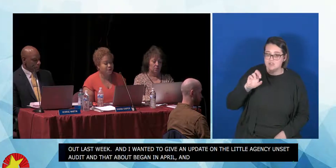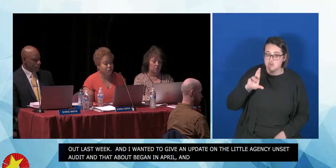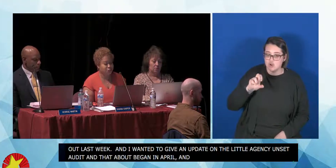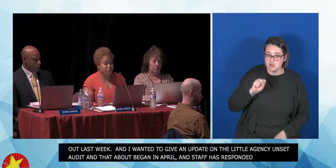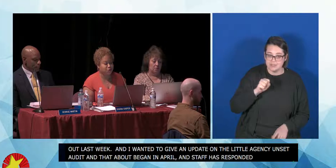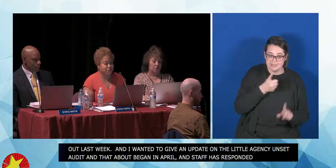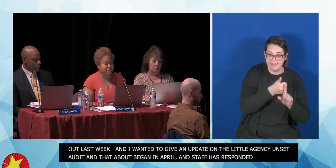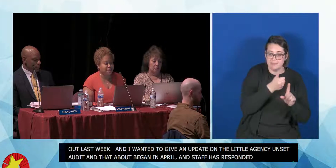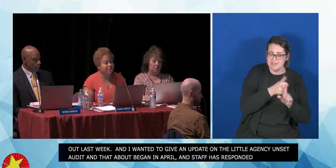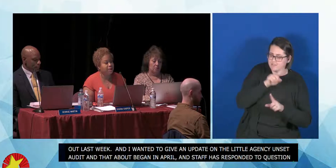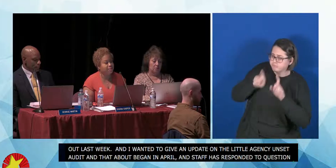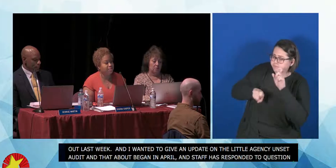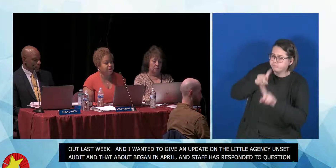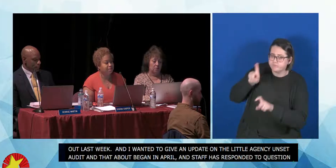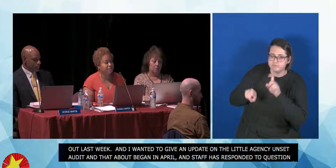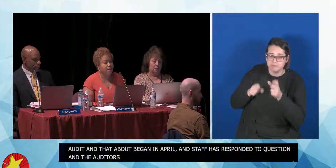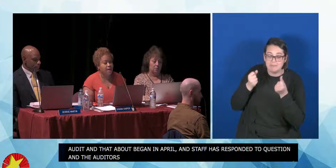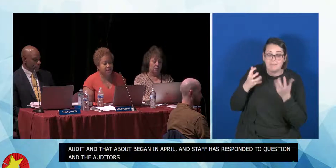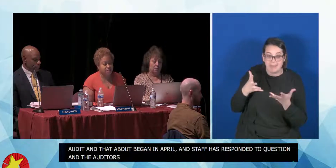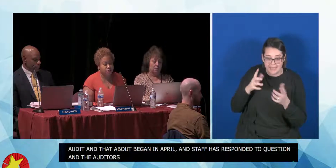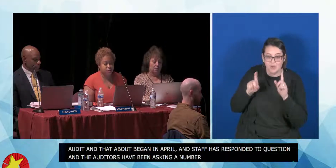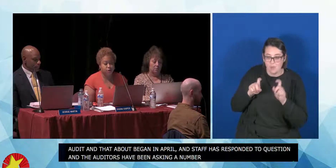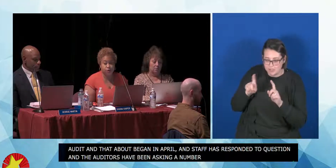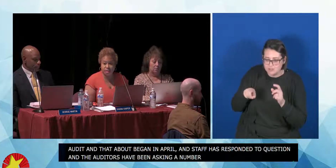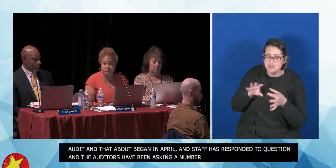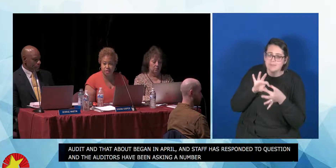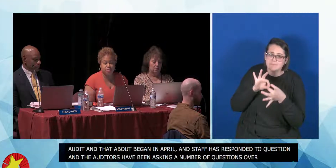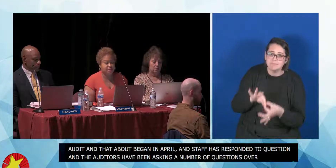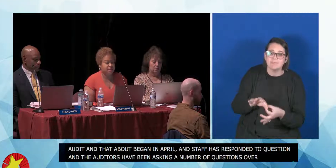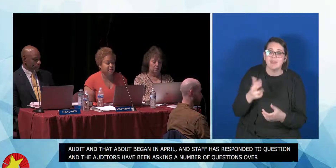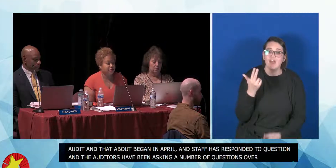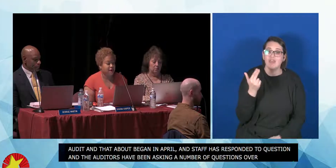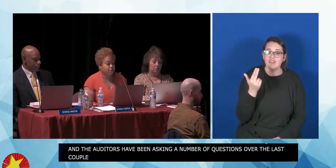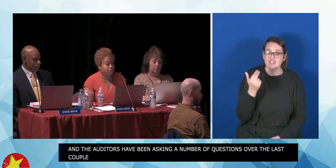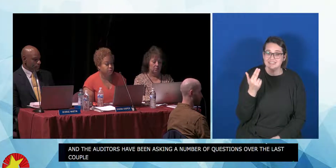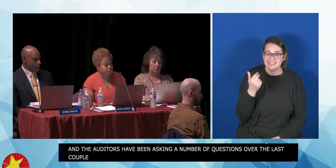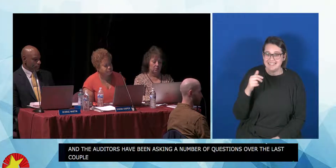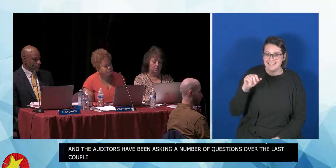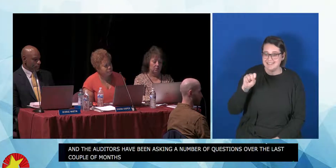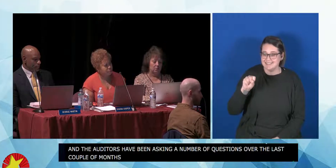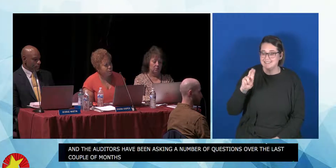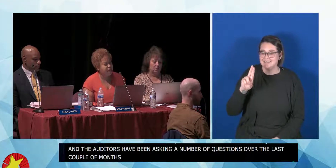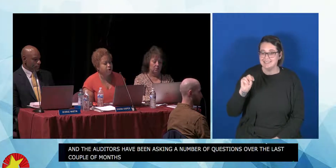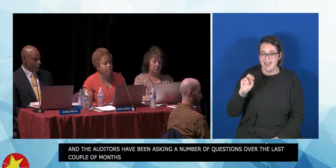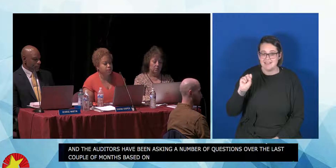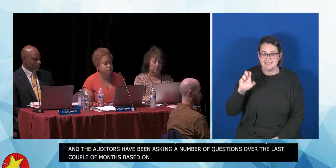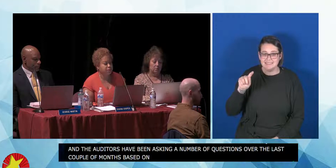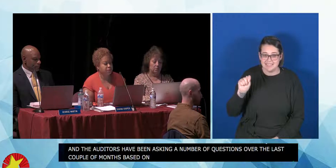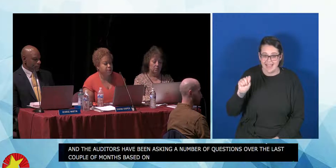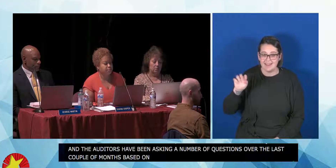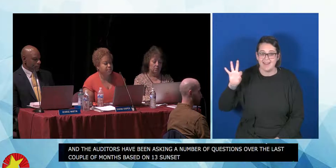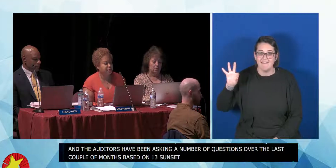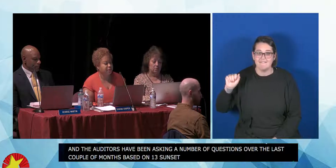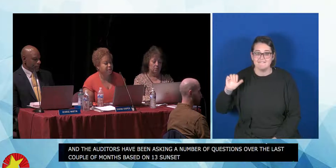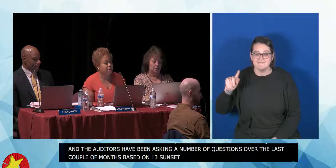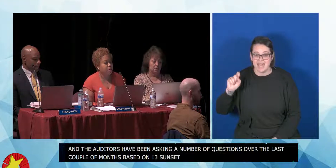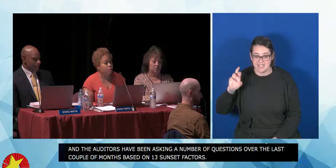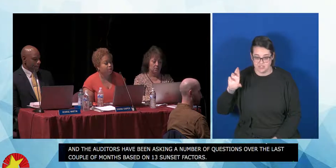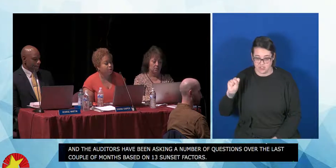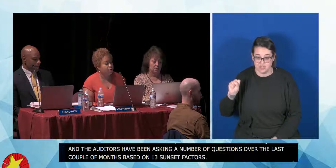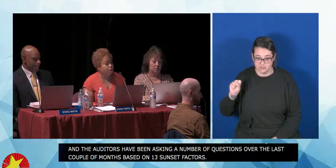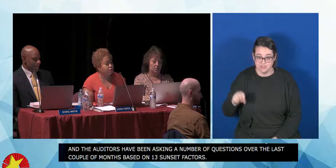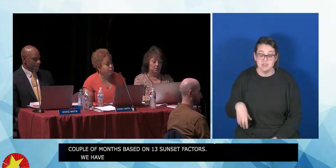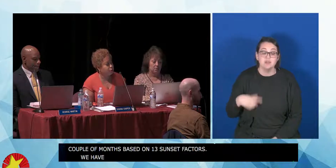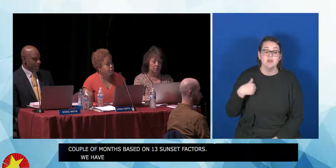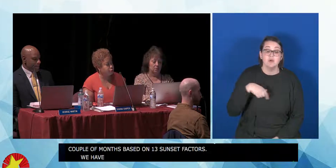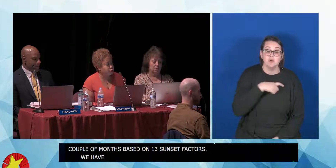of questions over these last couple of months based on 13 sunset factors. We had our most recent update meeting with